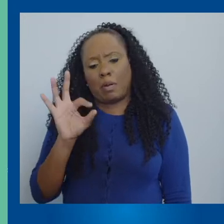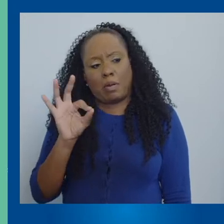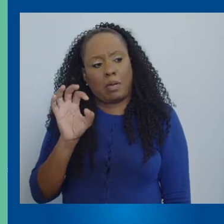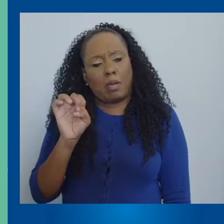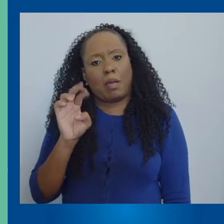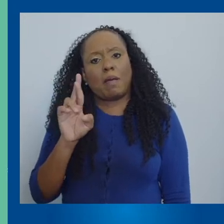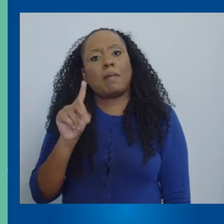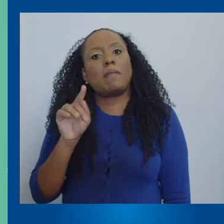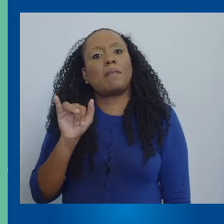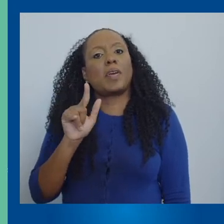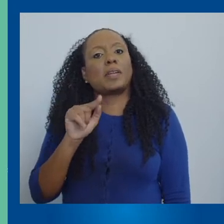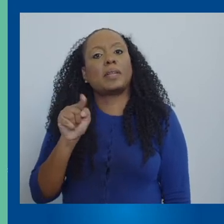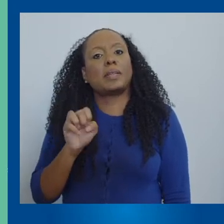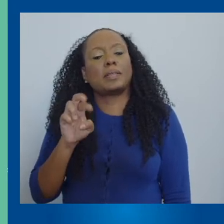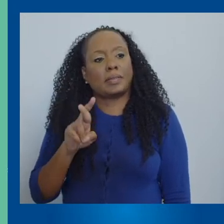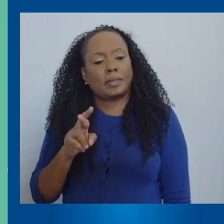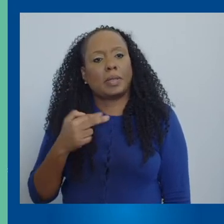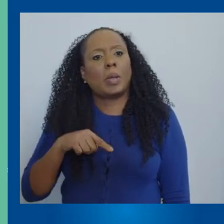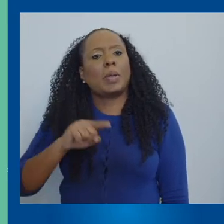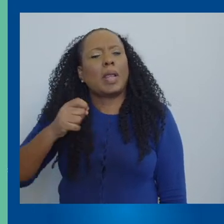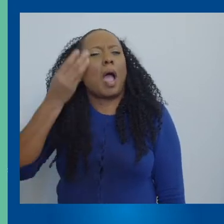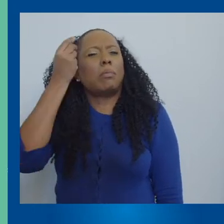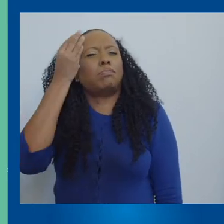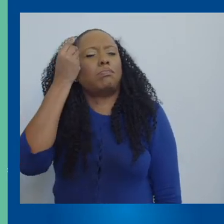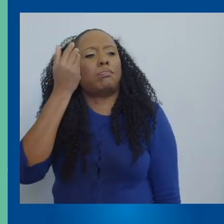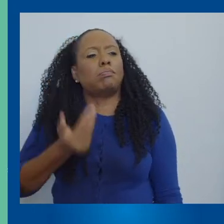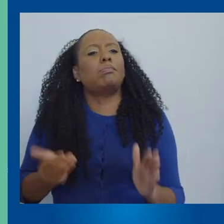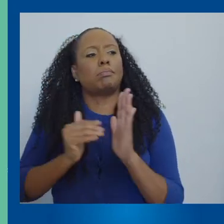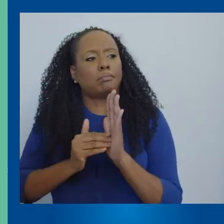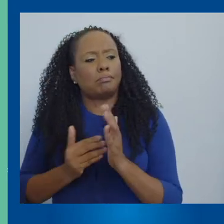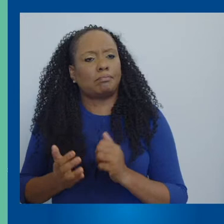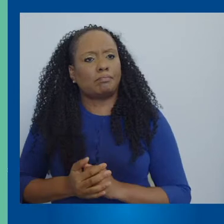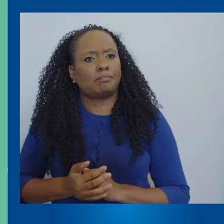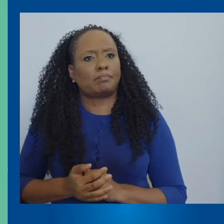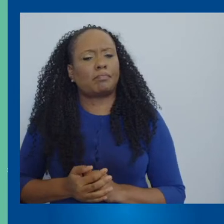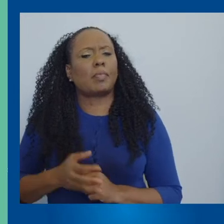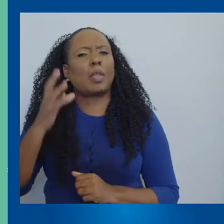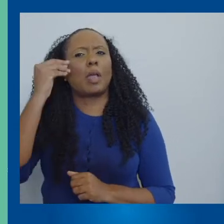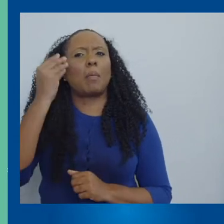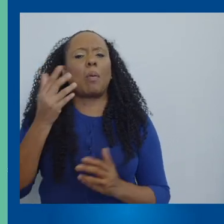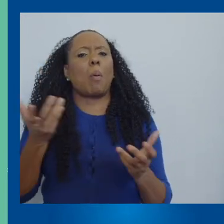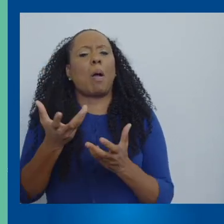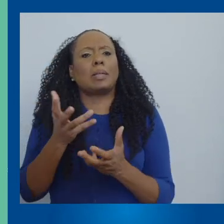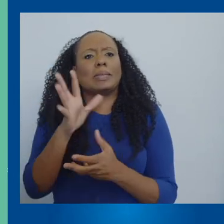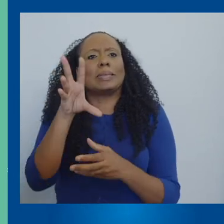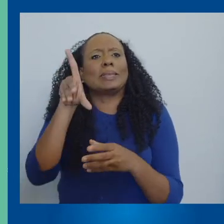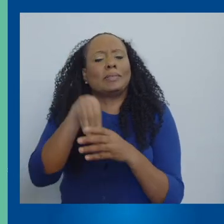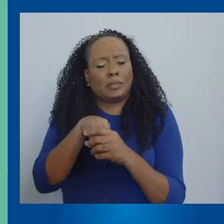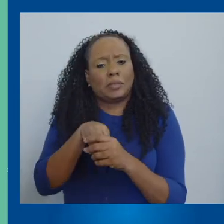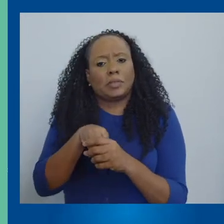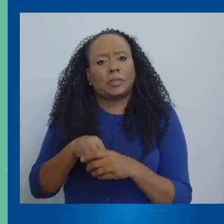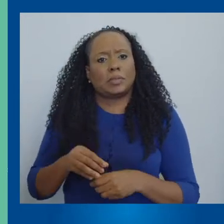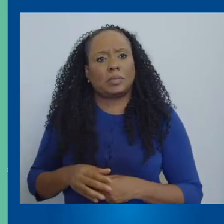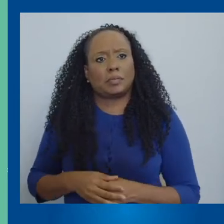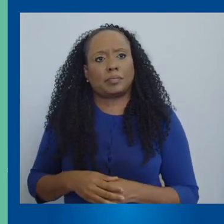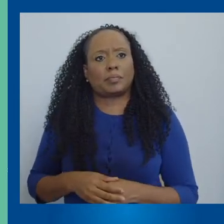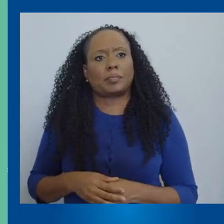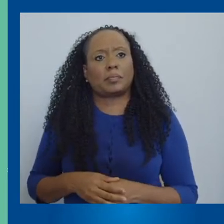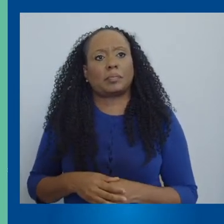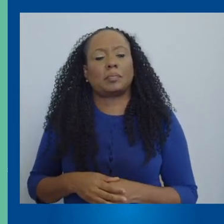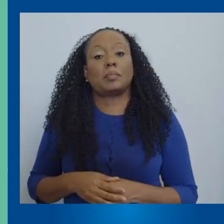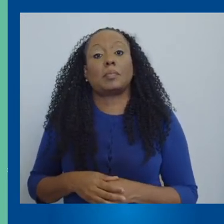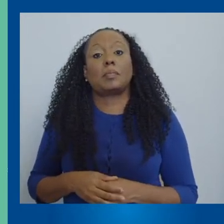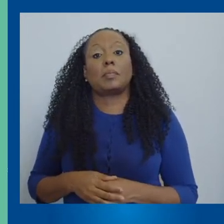the resistant organisms and their genetic material. In terms of point